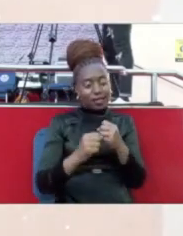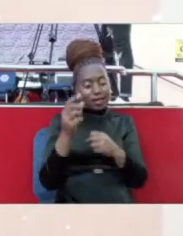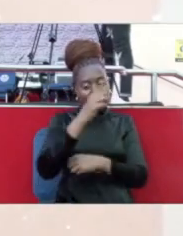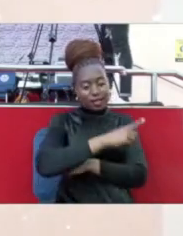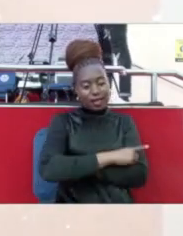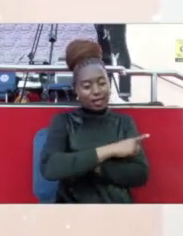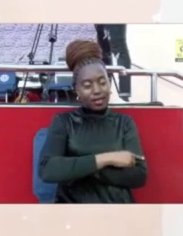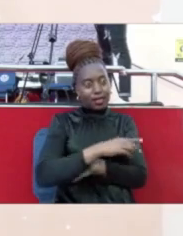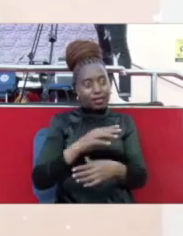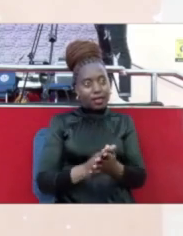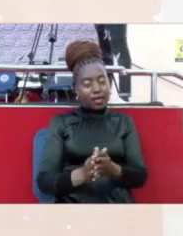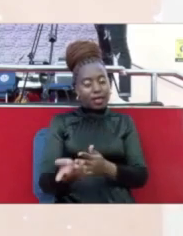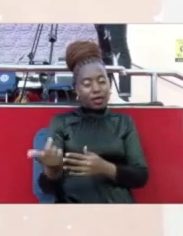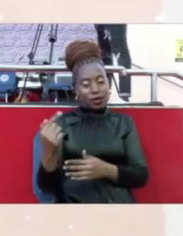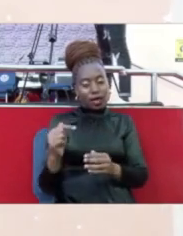that will come to church with you.